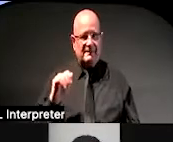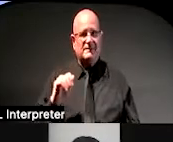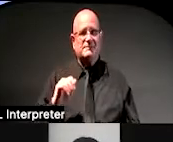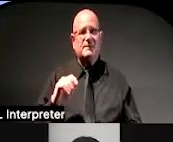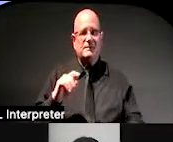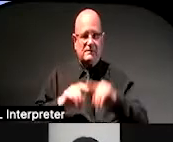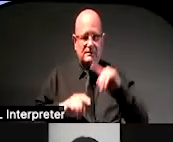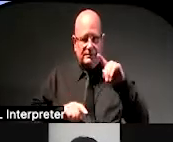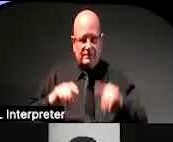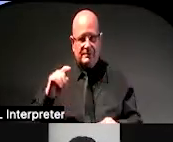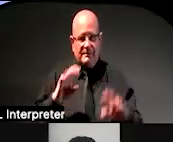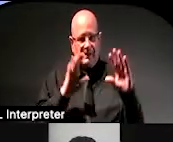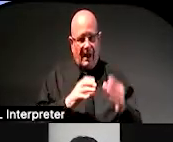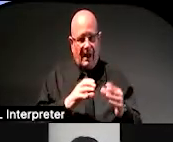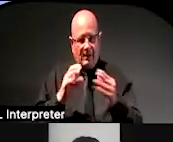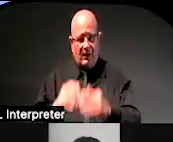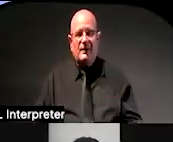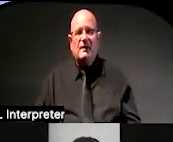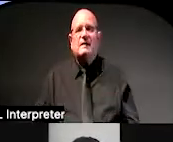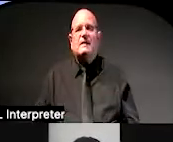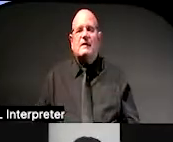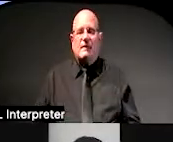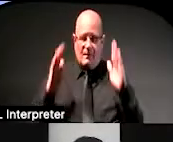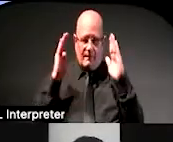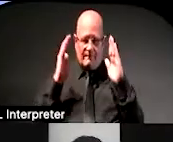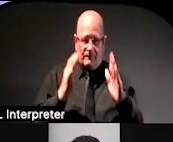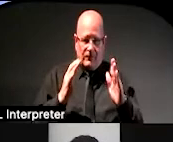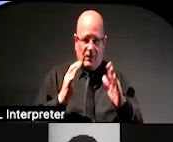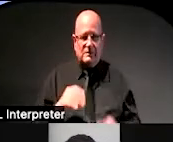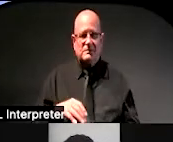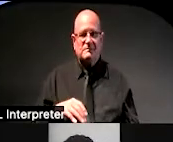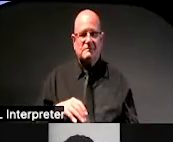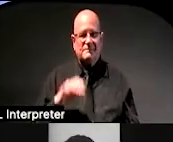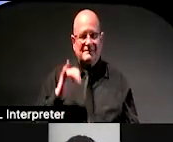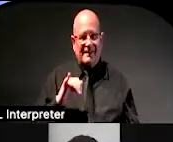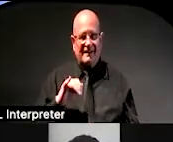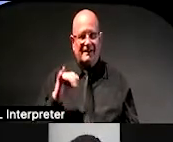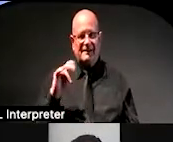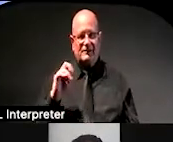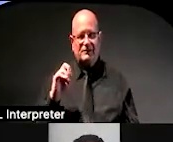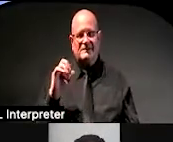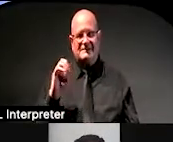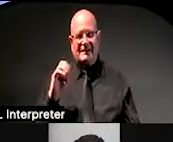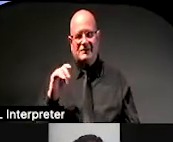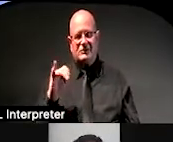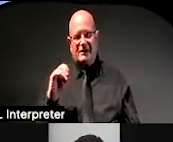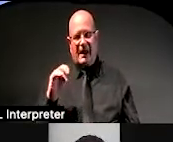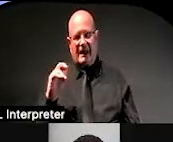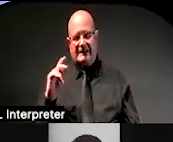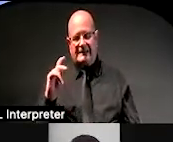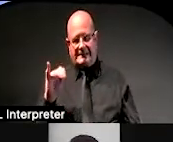diversity categories that's gonna focus our attention on this intersectionality. And so